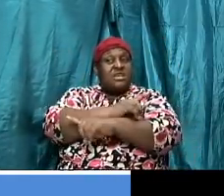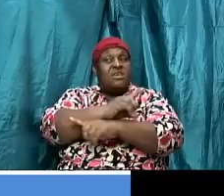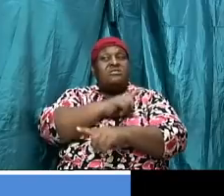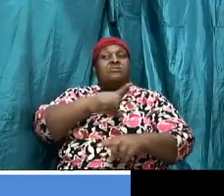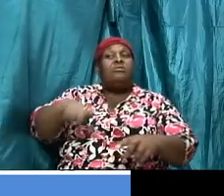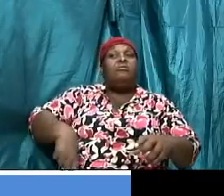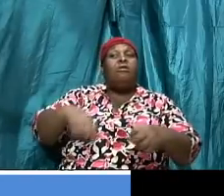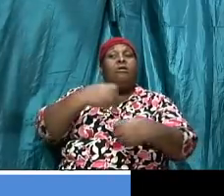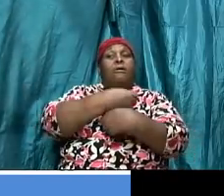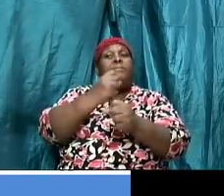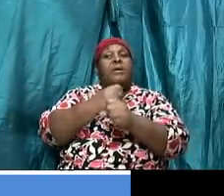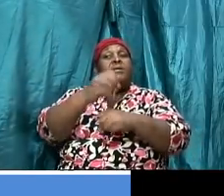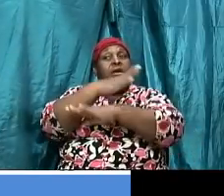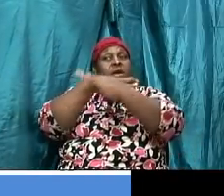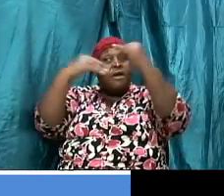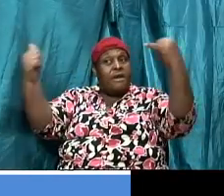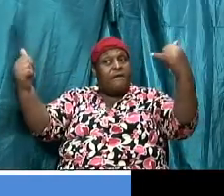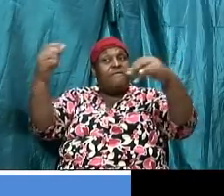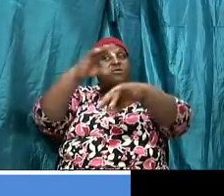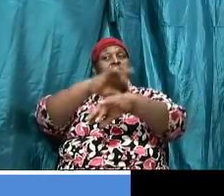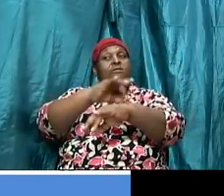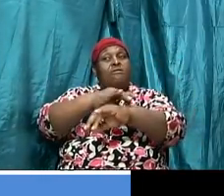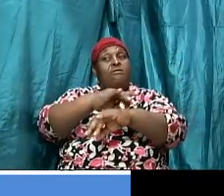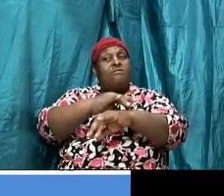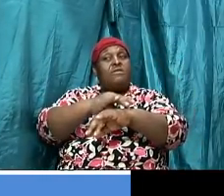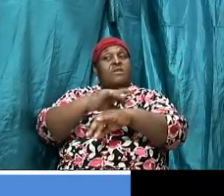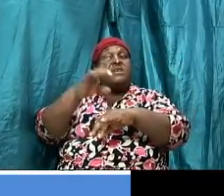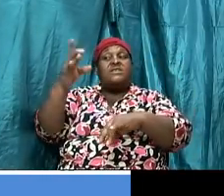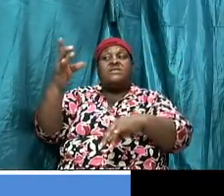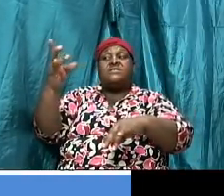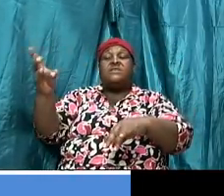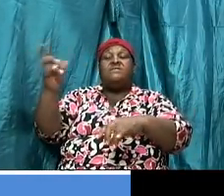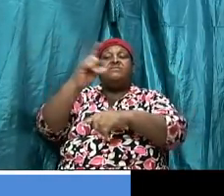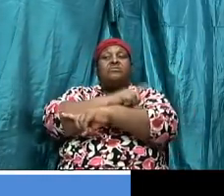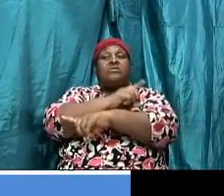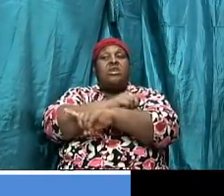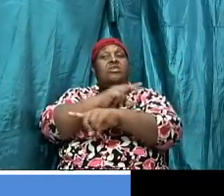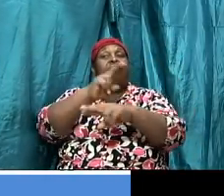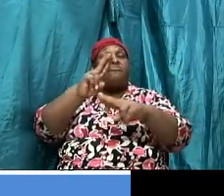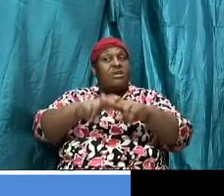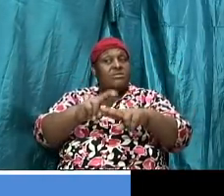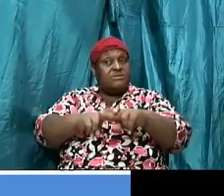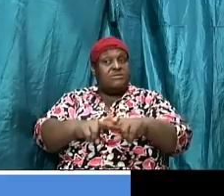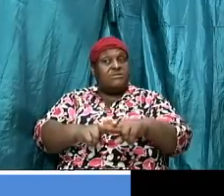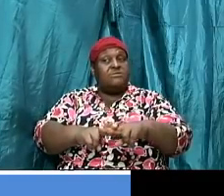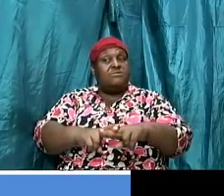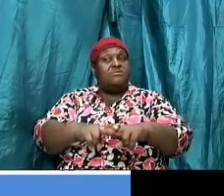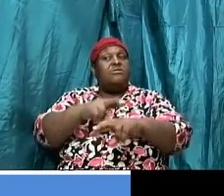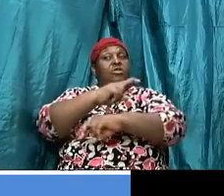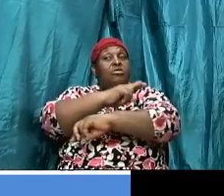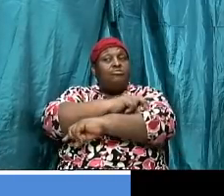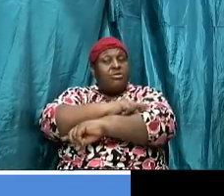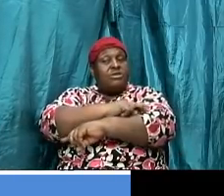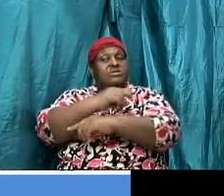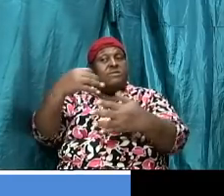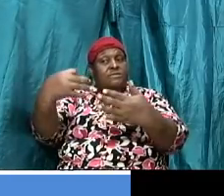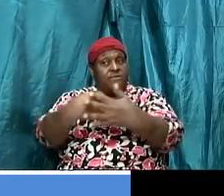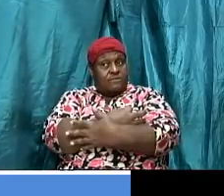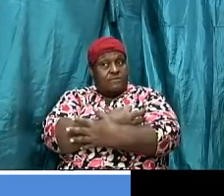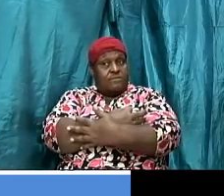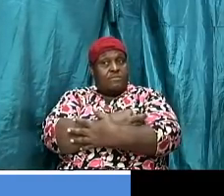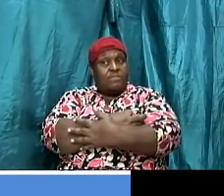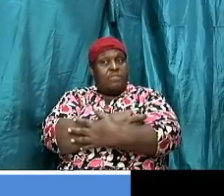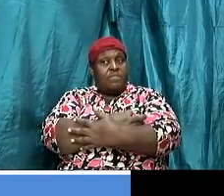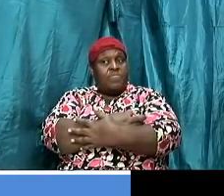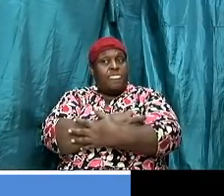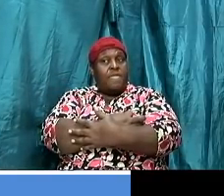earth, and on the seventh day he rested and was refreshed. So this verse actually tells you that the Sabbath is